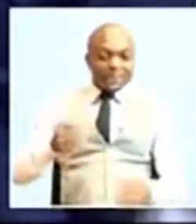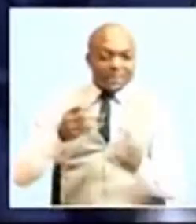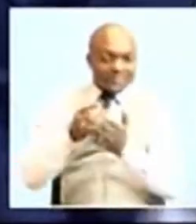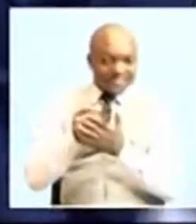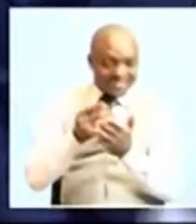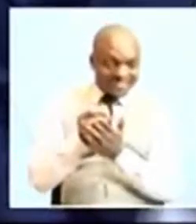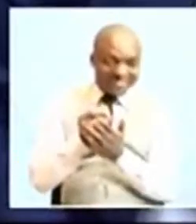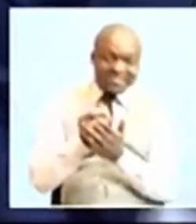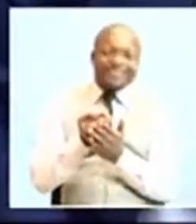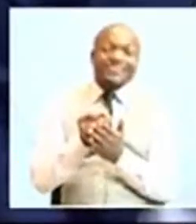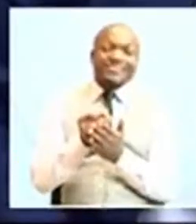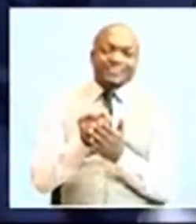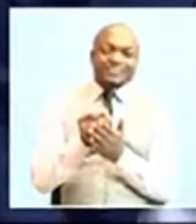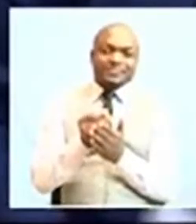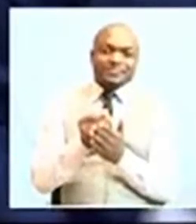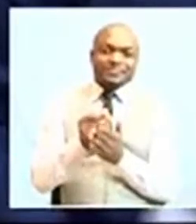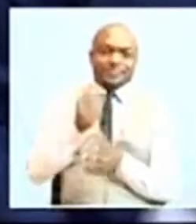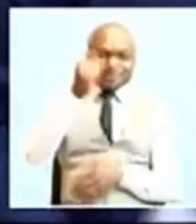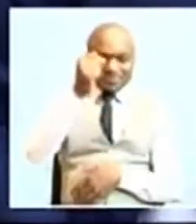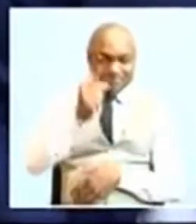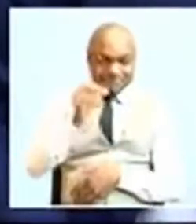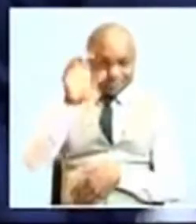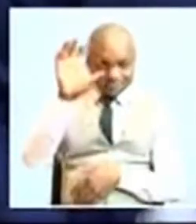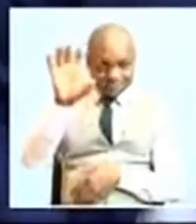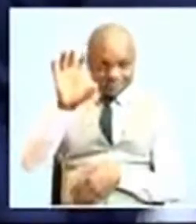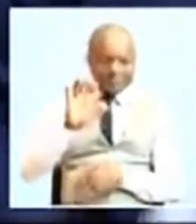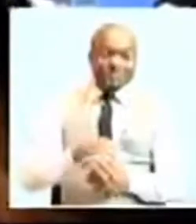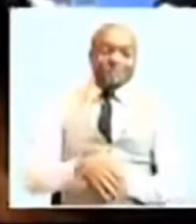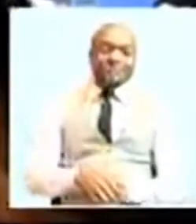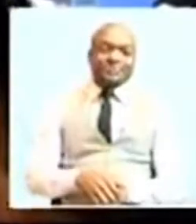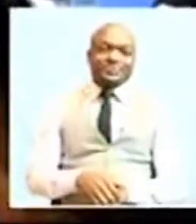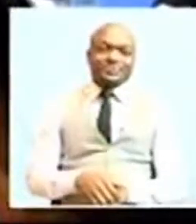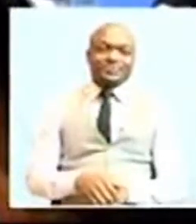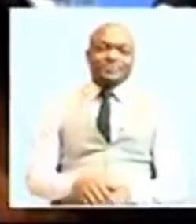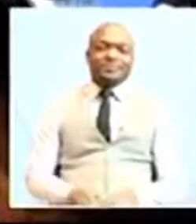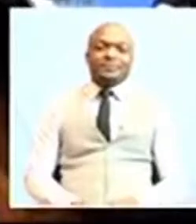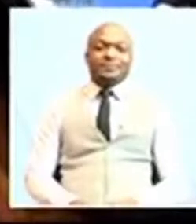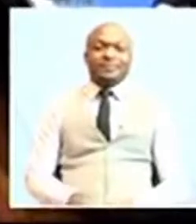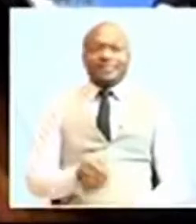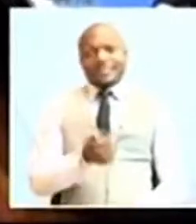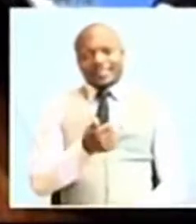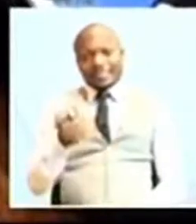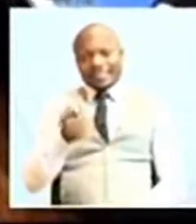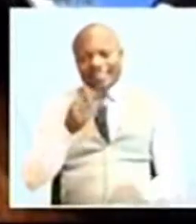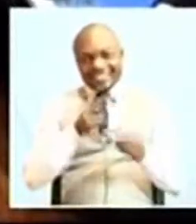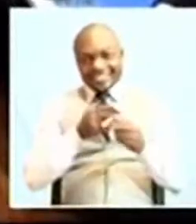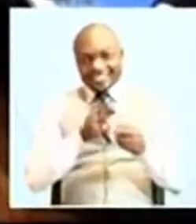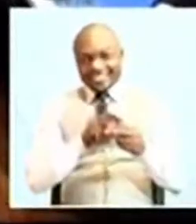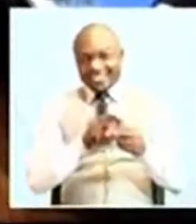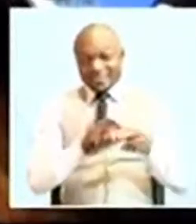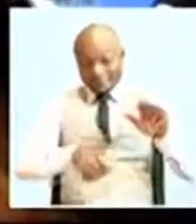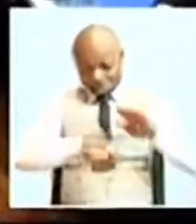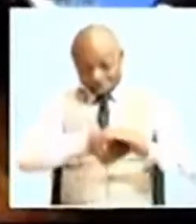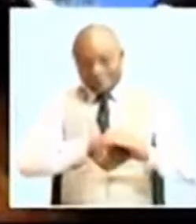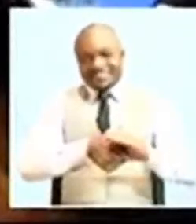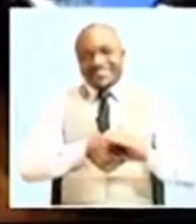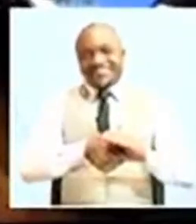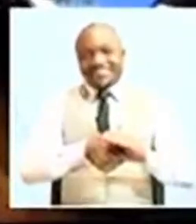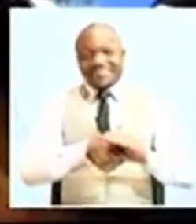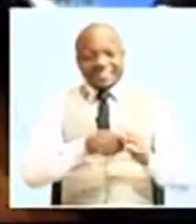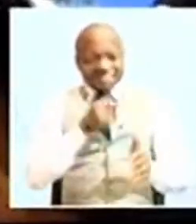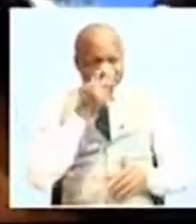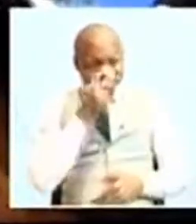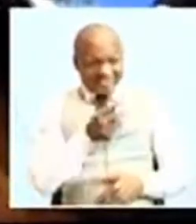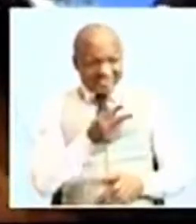SINAZONGWE Town Council, Southern Province. Thank you. Yeah, so mazina ina mziasi yako. So na mburu